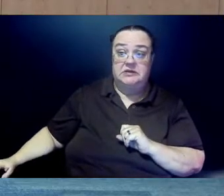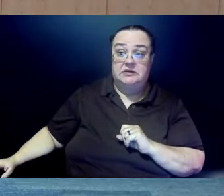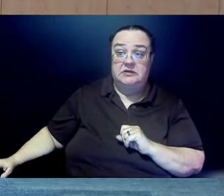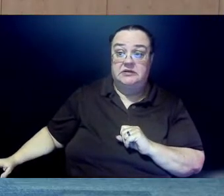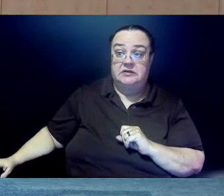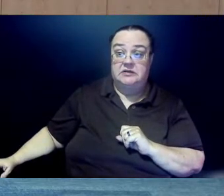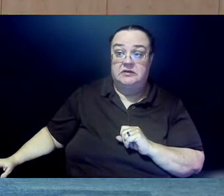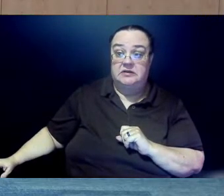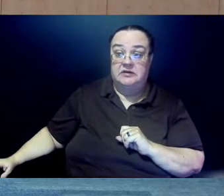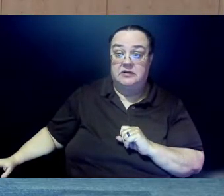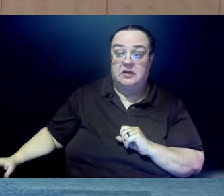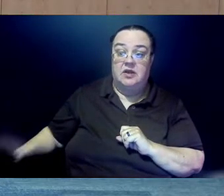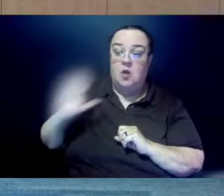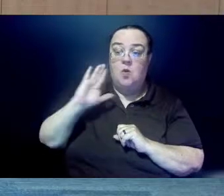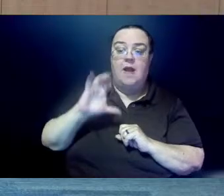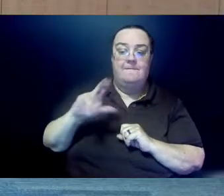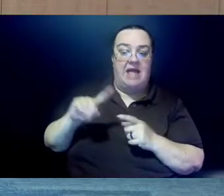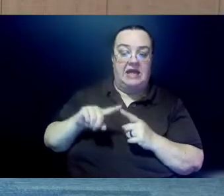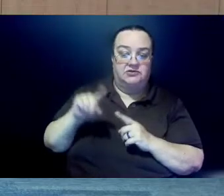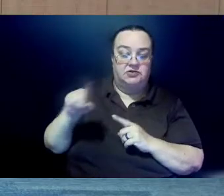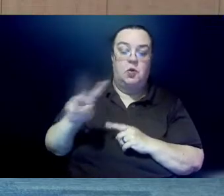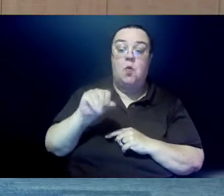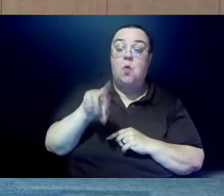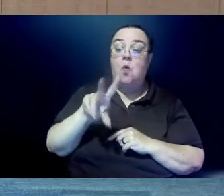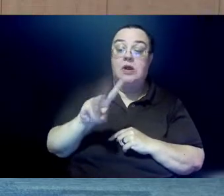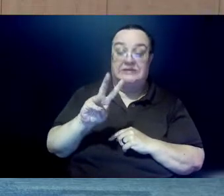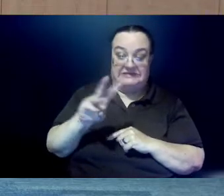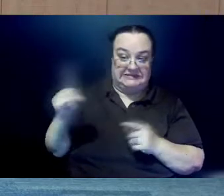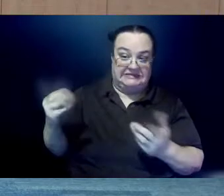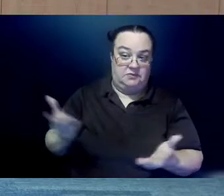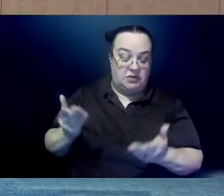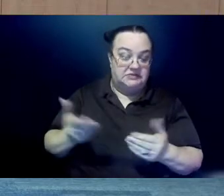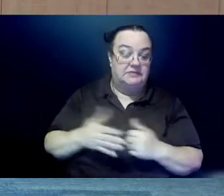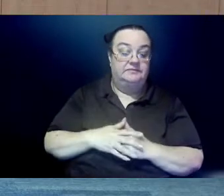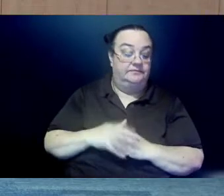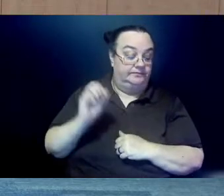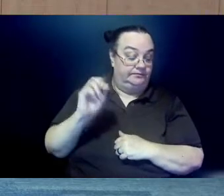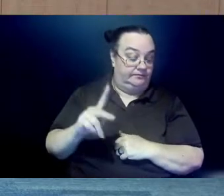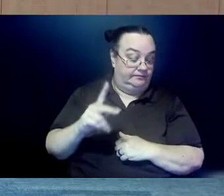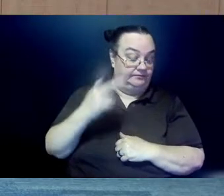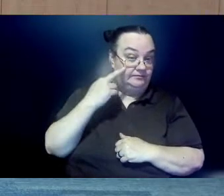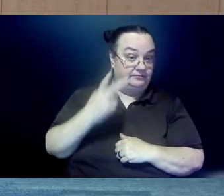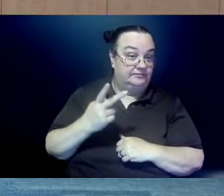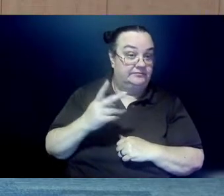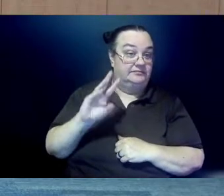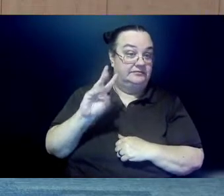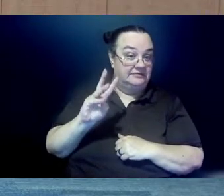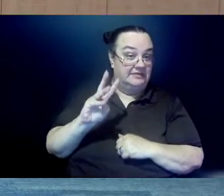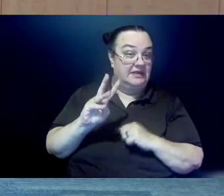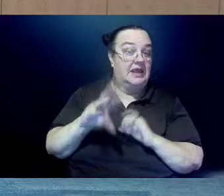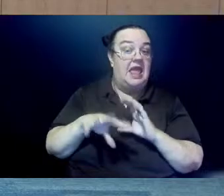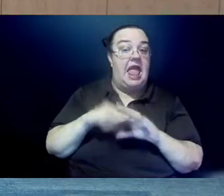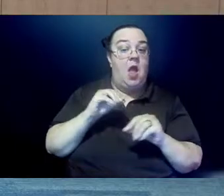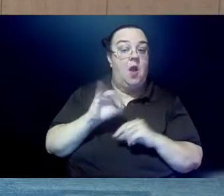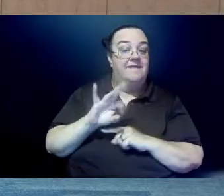All right, we'll come back to you. Ward 6. Present. All right, seeing 6 of the